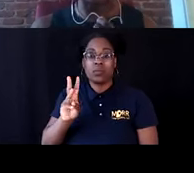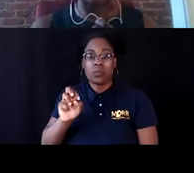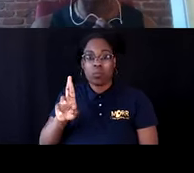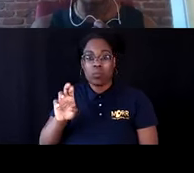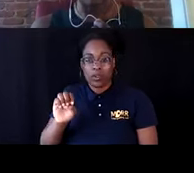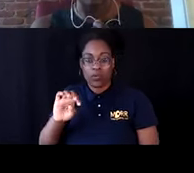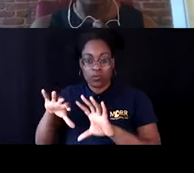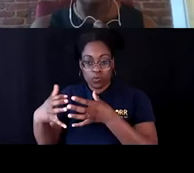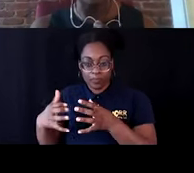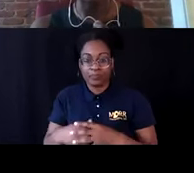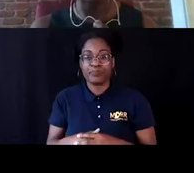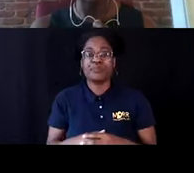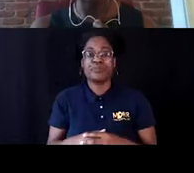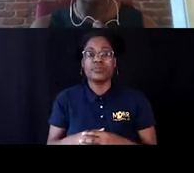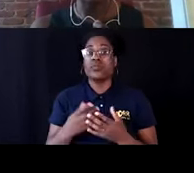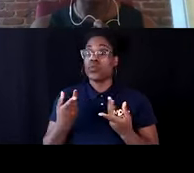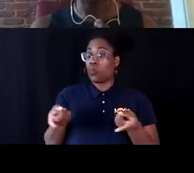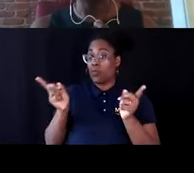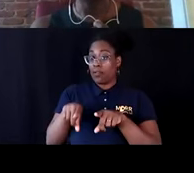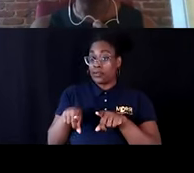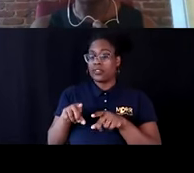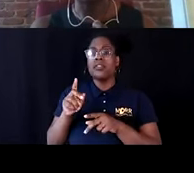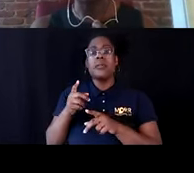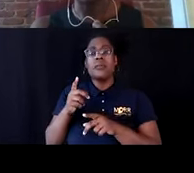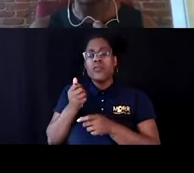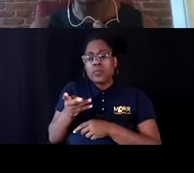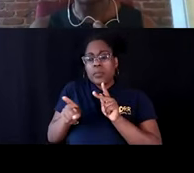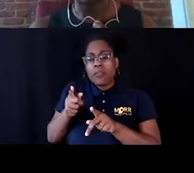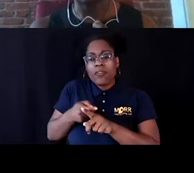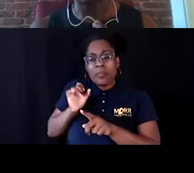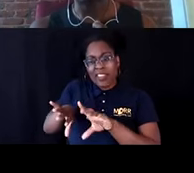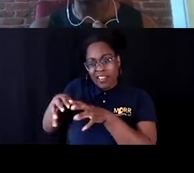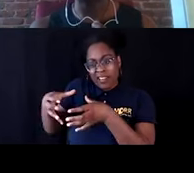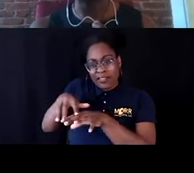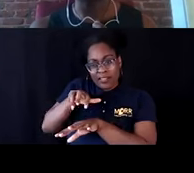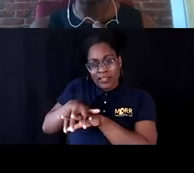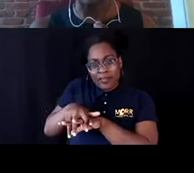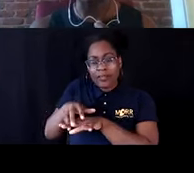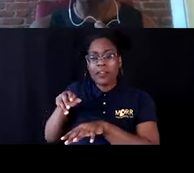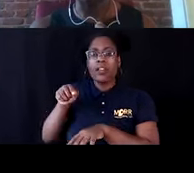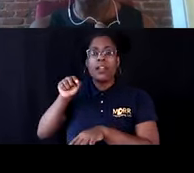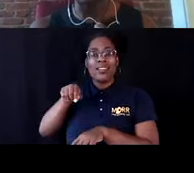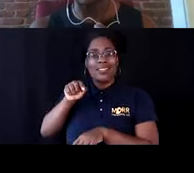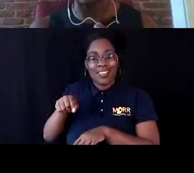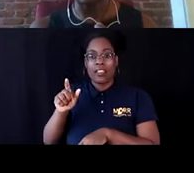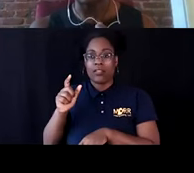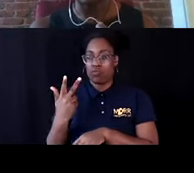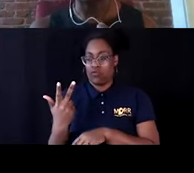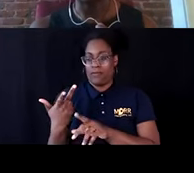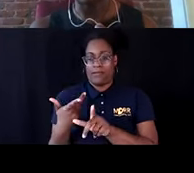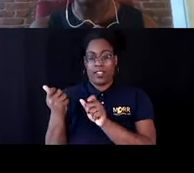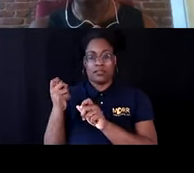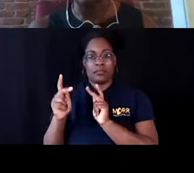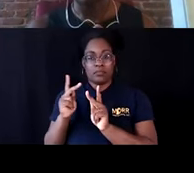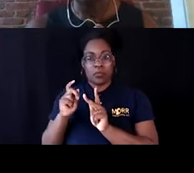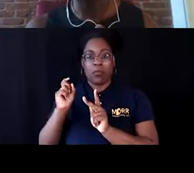run diagonally across that territory to the point where they got at least three times as much land as